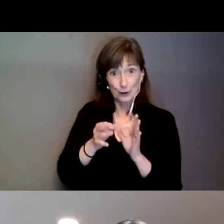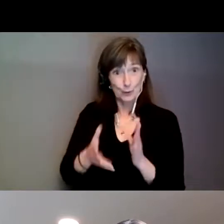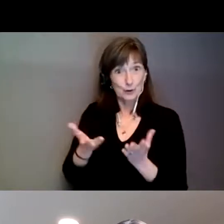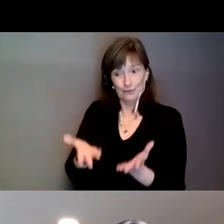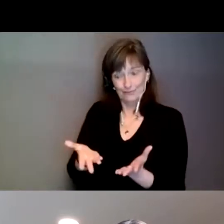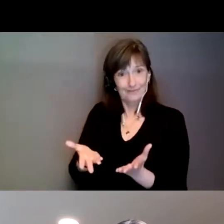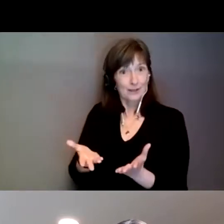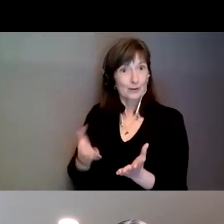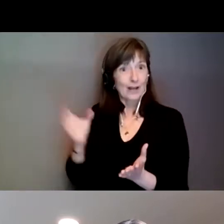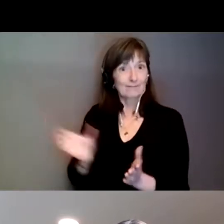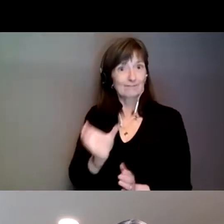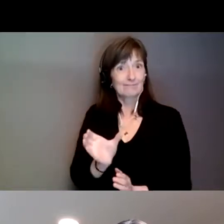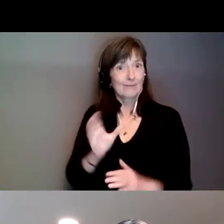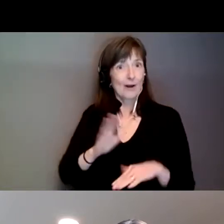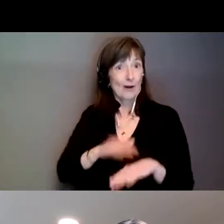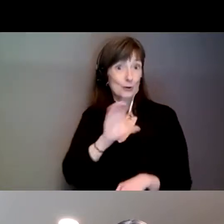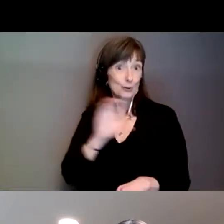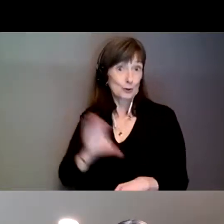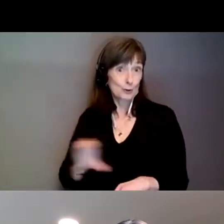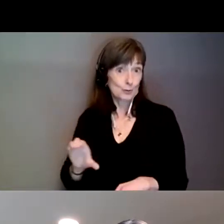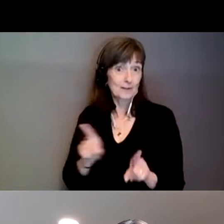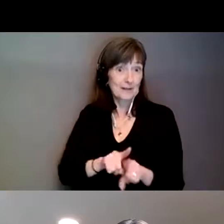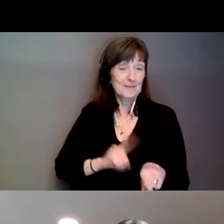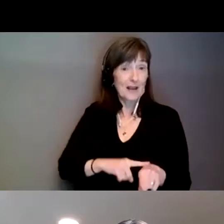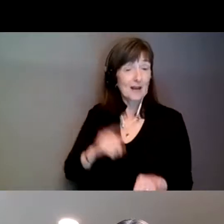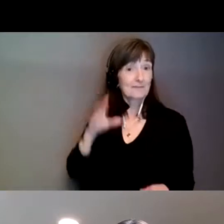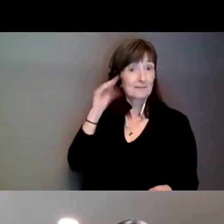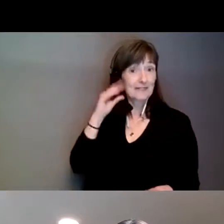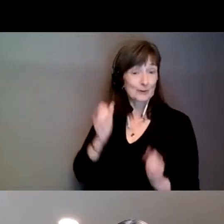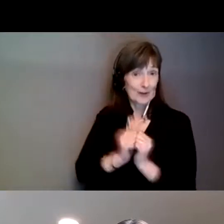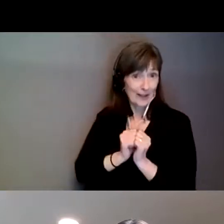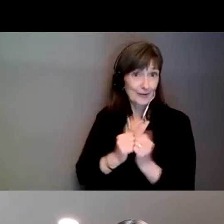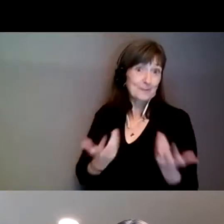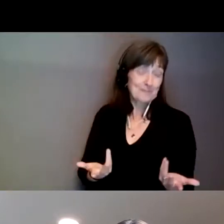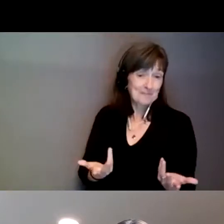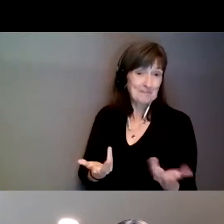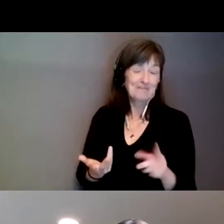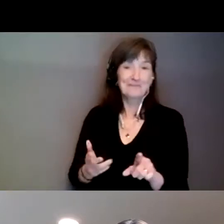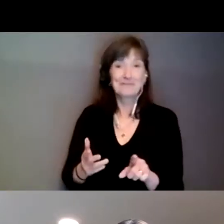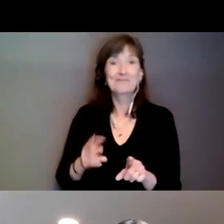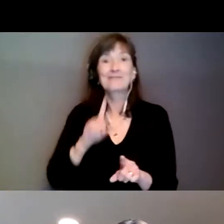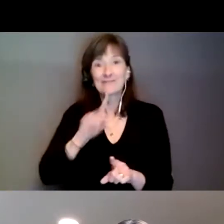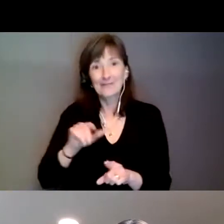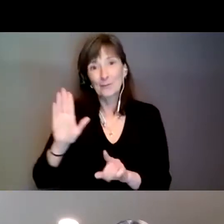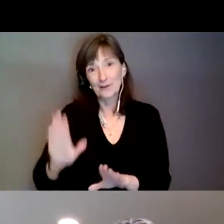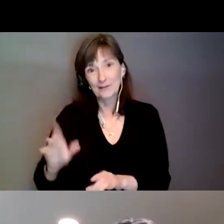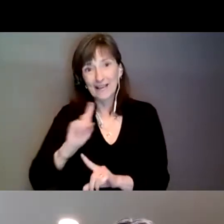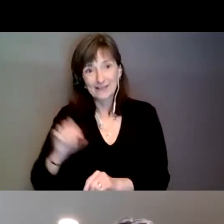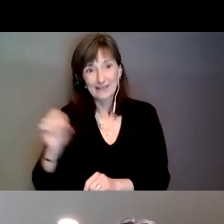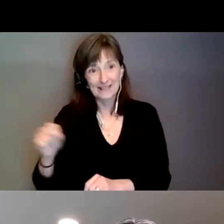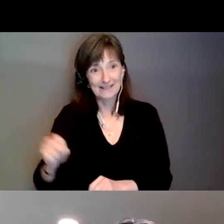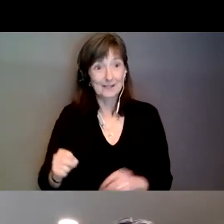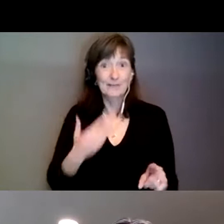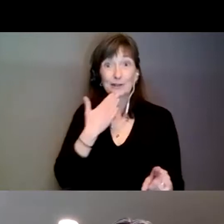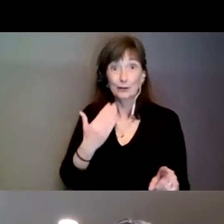guests and sign while everybody is listening. Absolutely. Wonderful answer. Next question is... Good